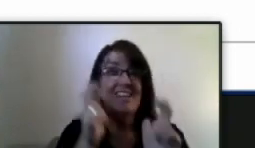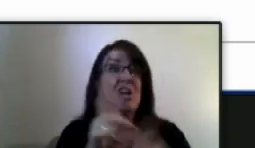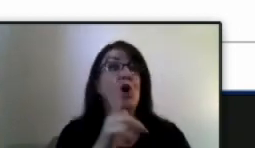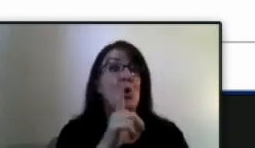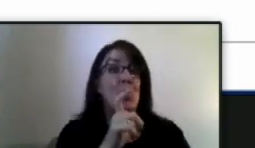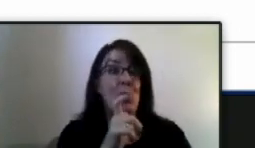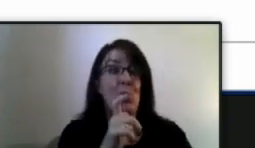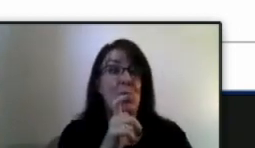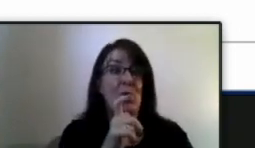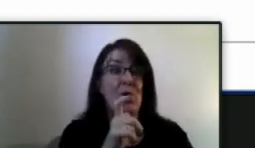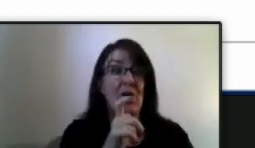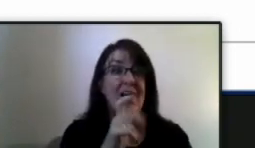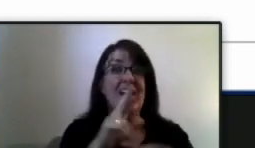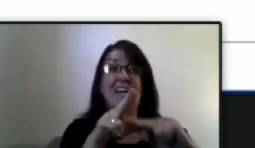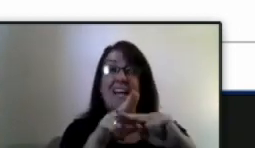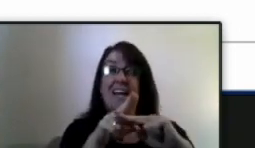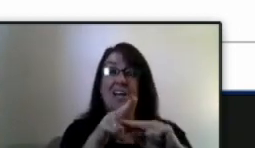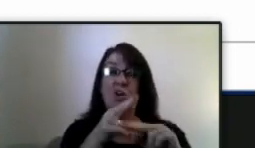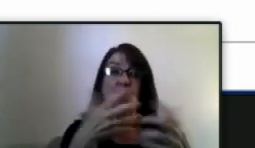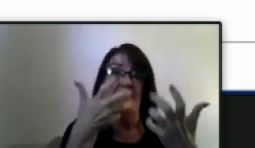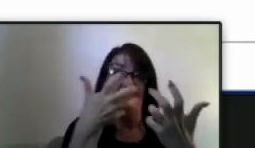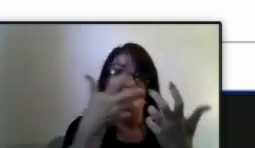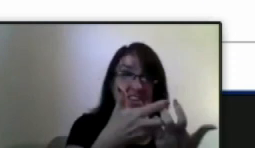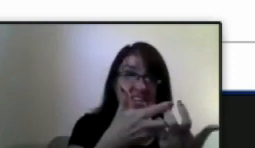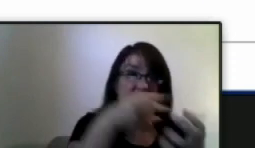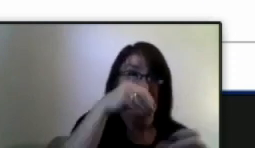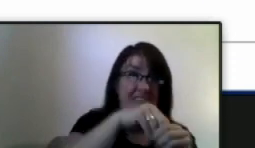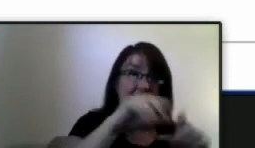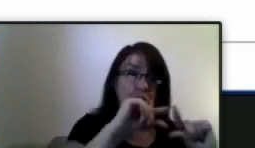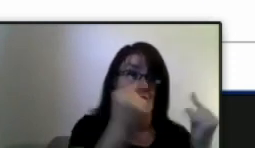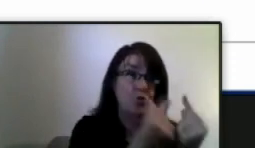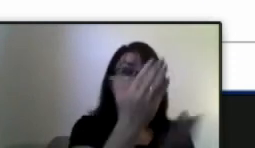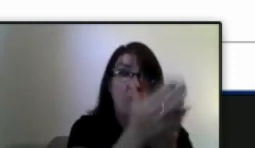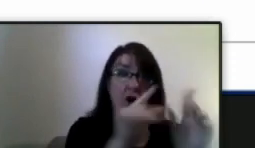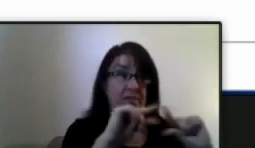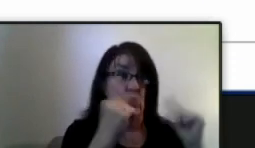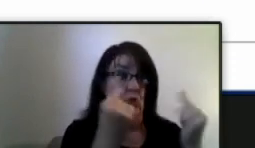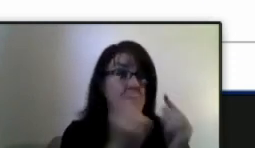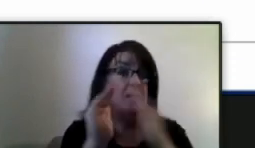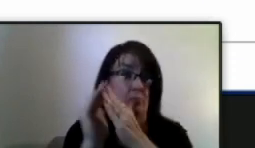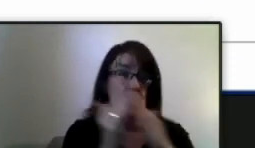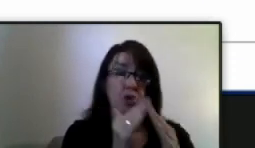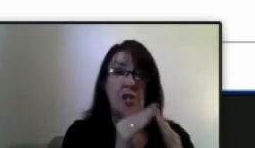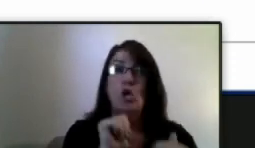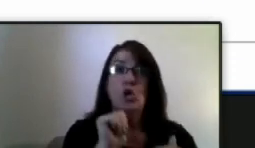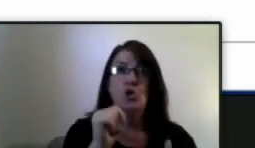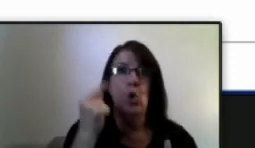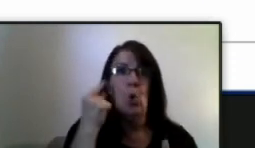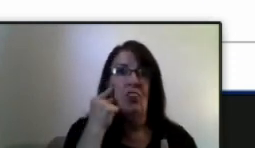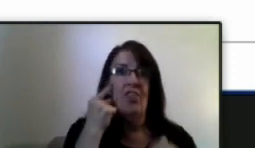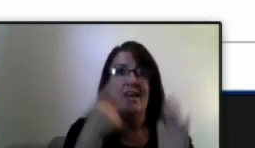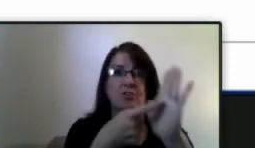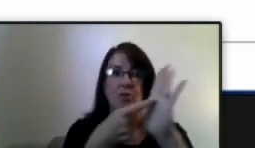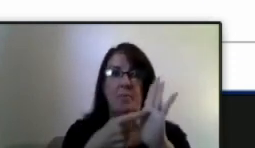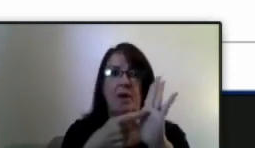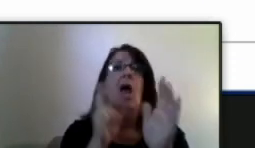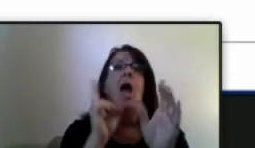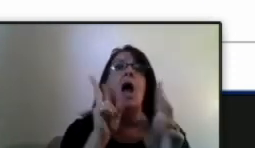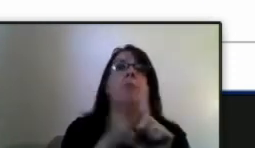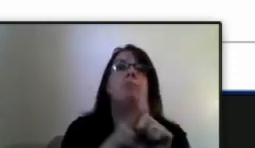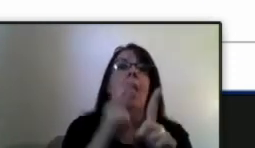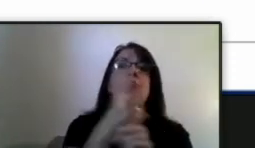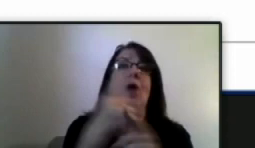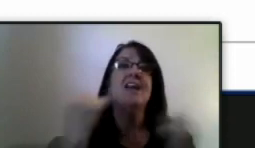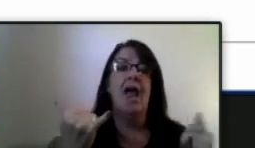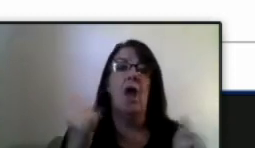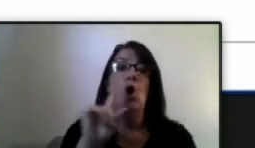who fit into a category of people who is part of a group, a community that you don't think is represented, we want you to apply right now. Just